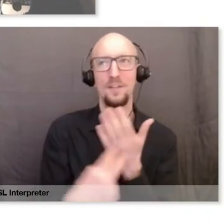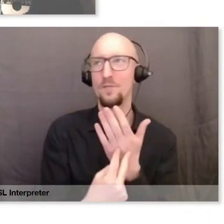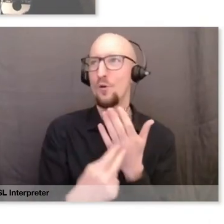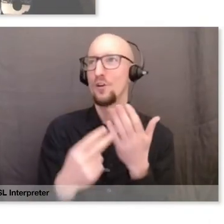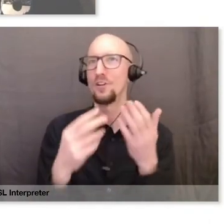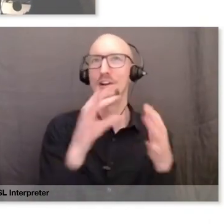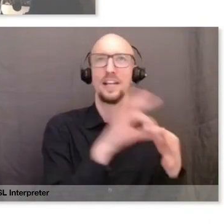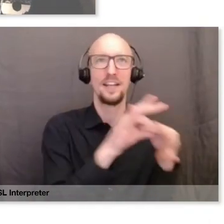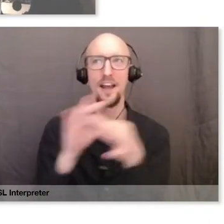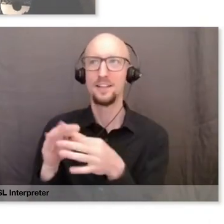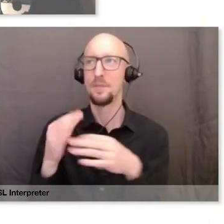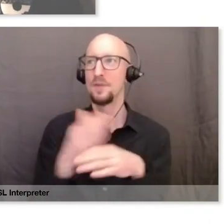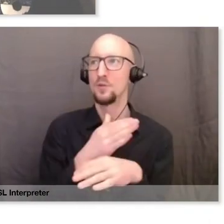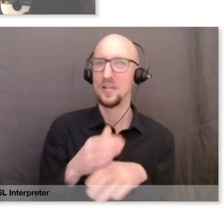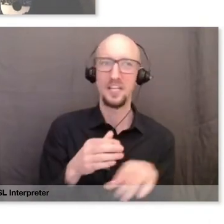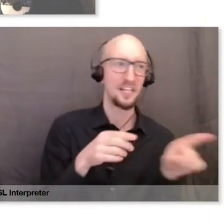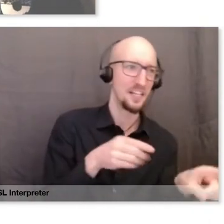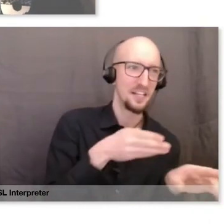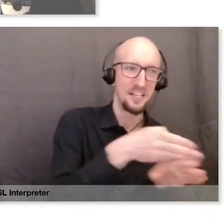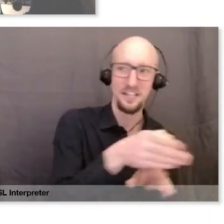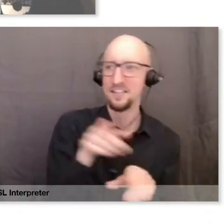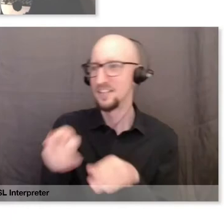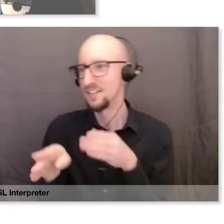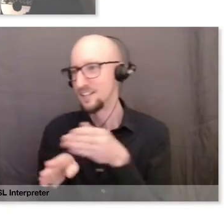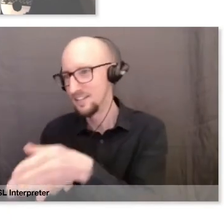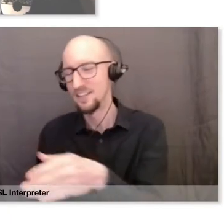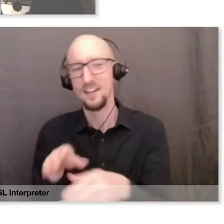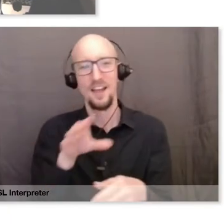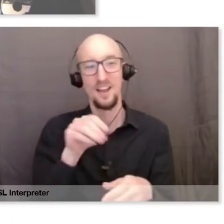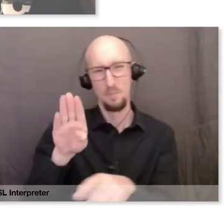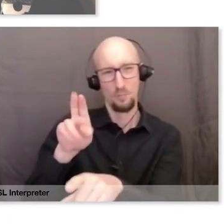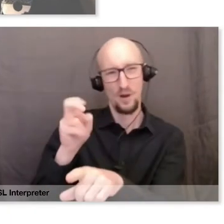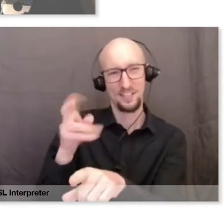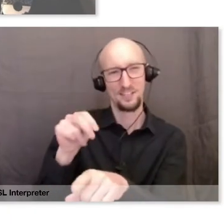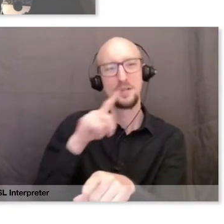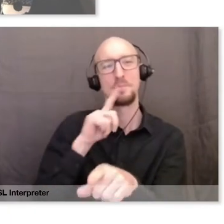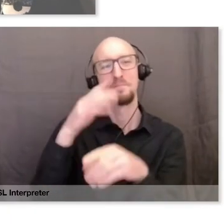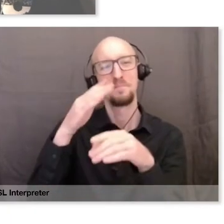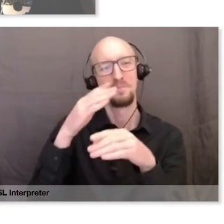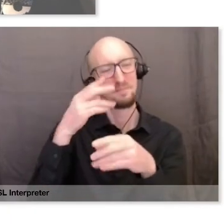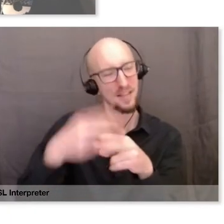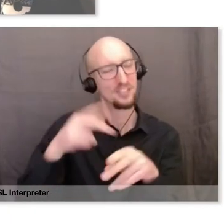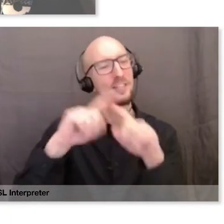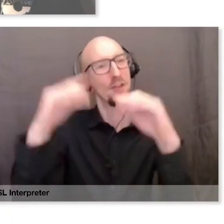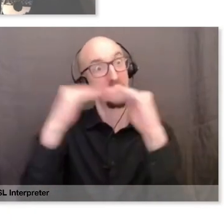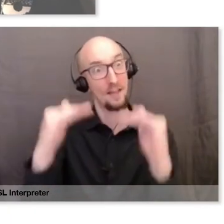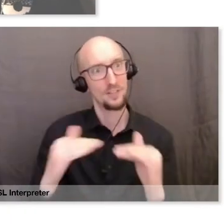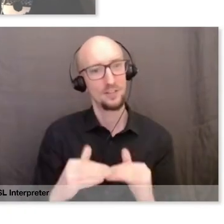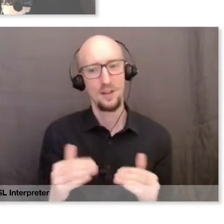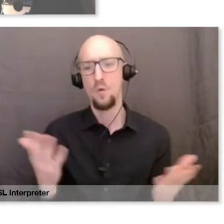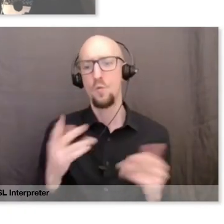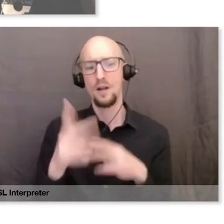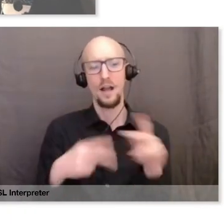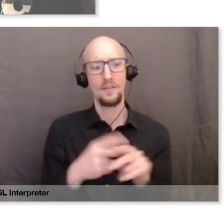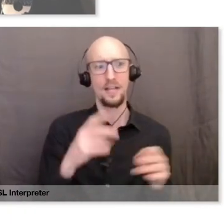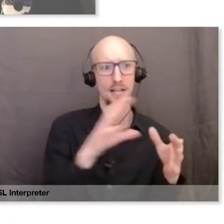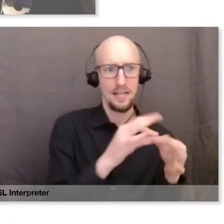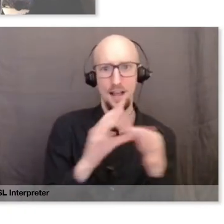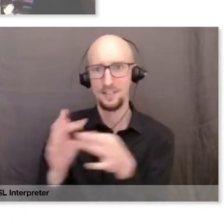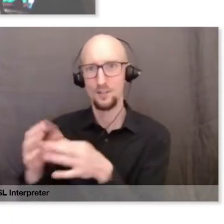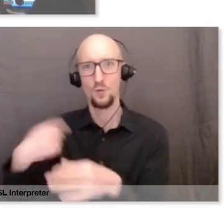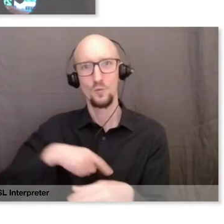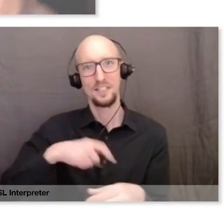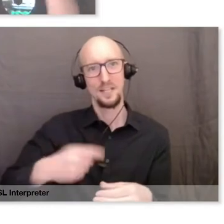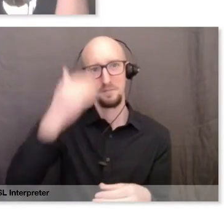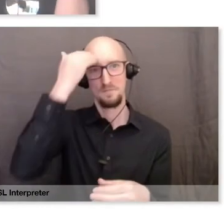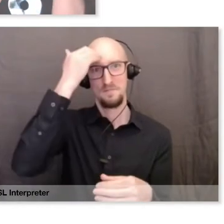connections, and as Brandon said, the levels, mm-hmm. and the kinds of connections that we have to simultaneously be aware of. And